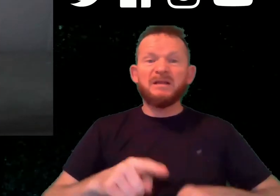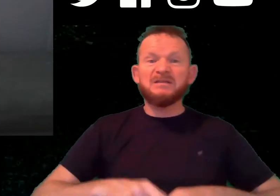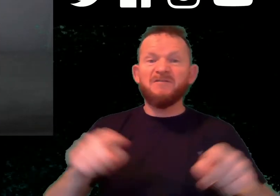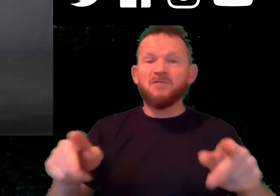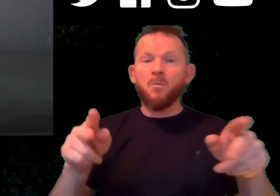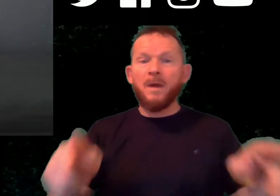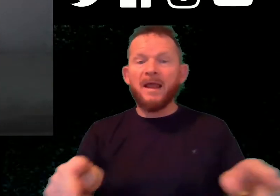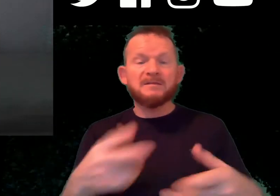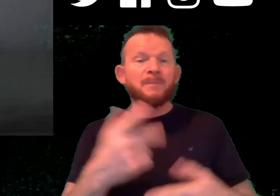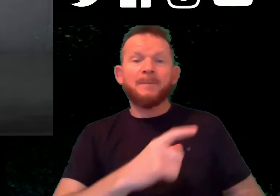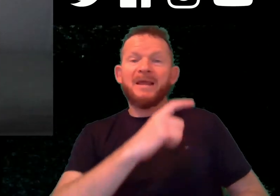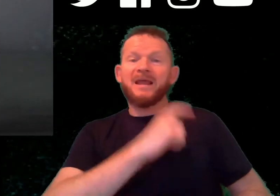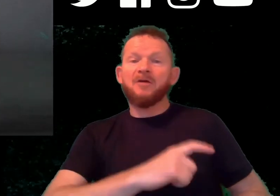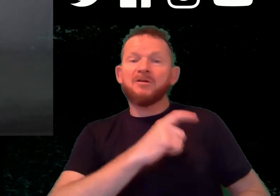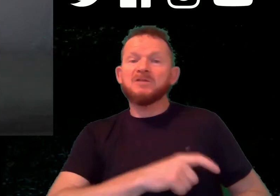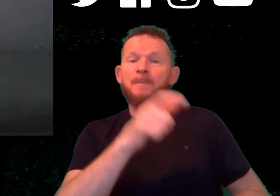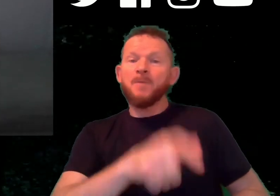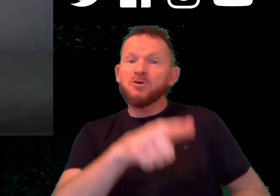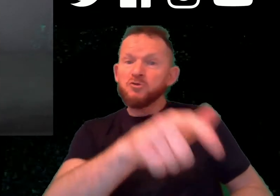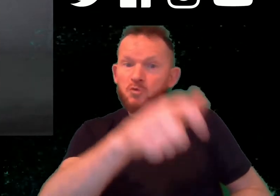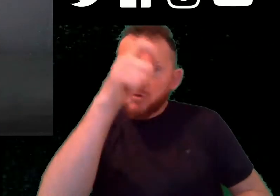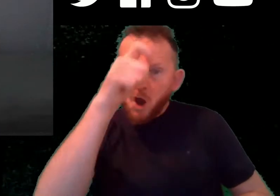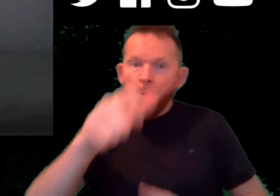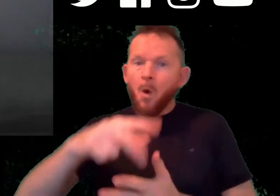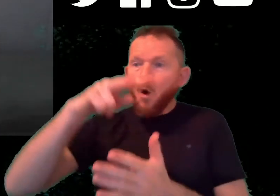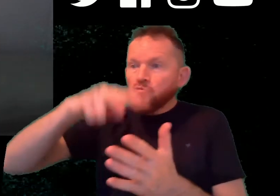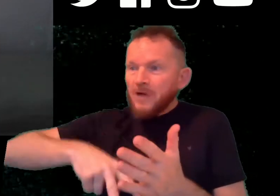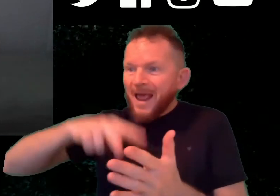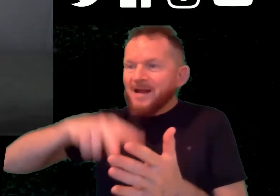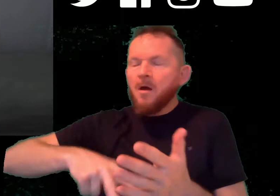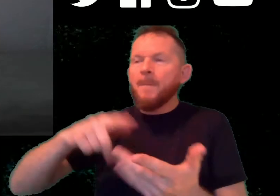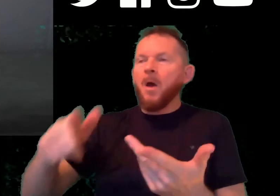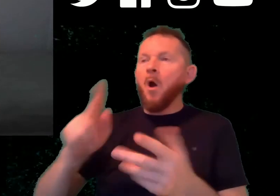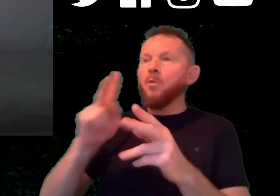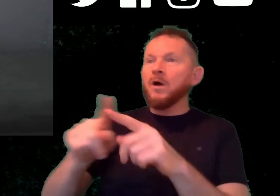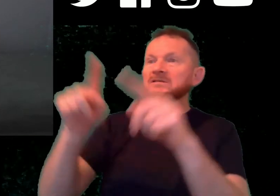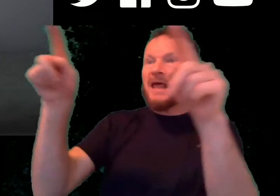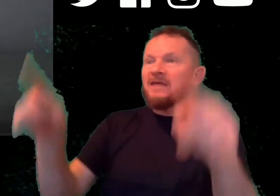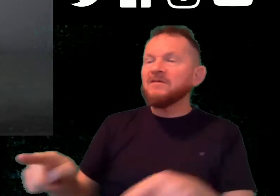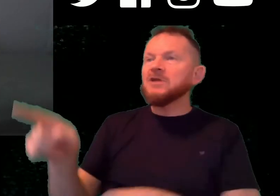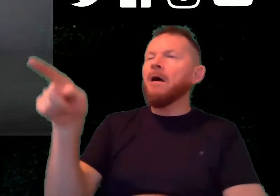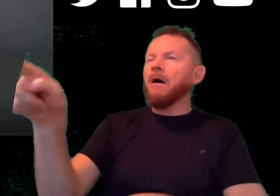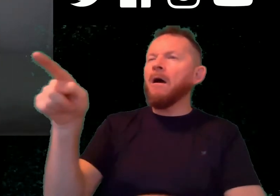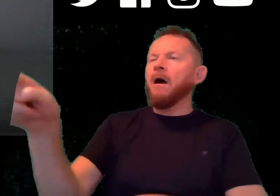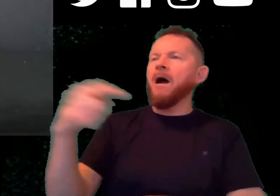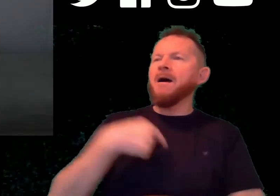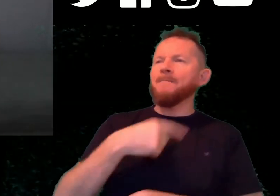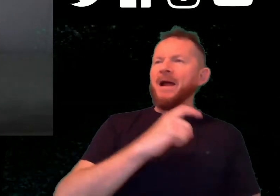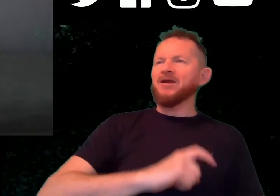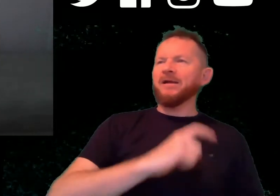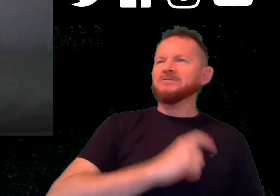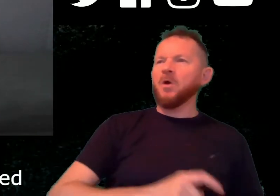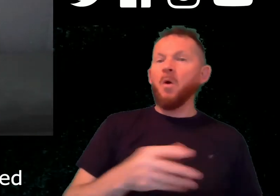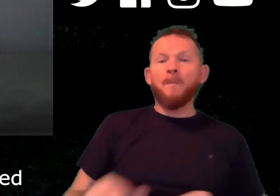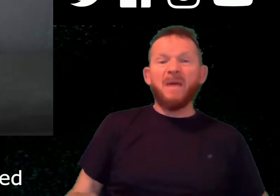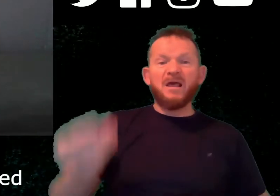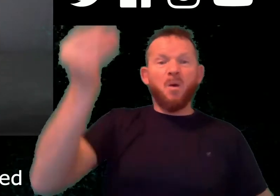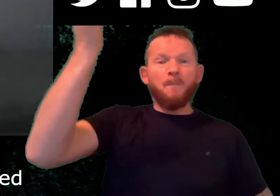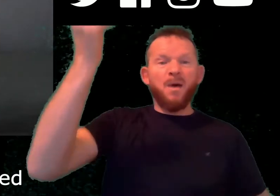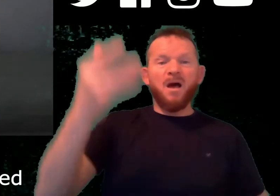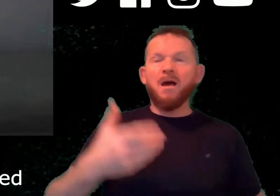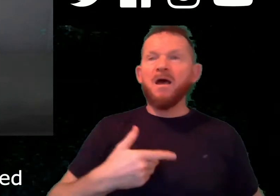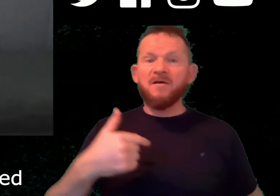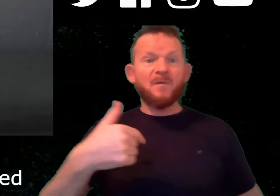different ways. They might be based on people you know, people you've read about or watched on TV, or they could be completely made up. In my